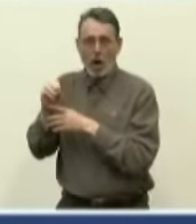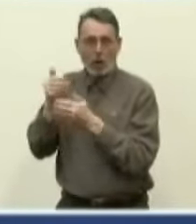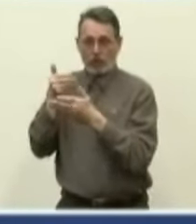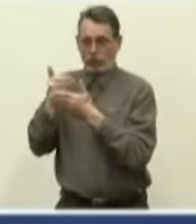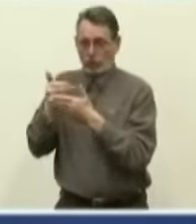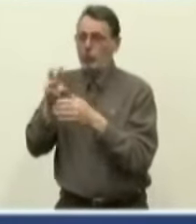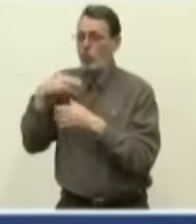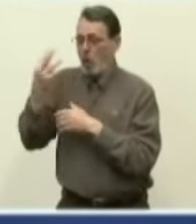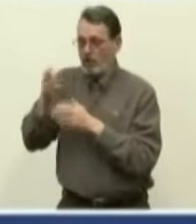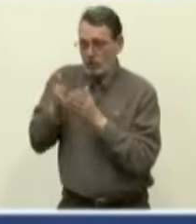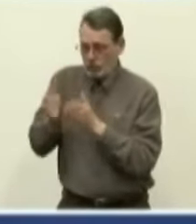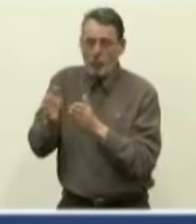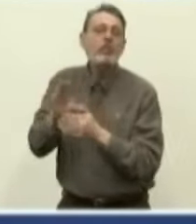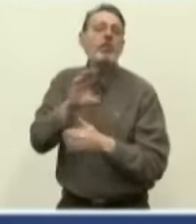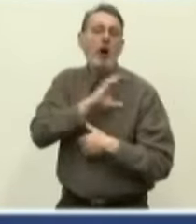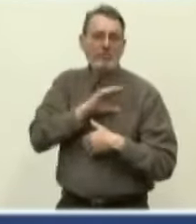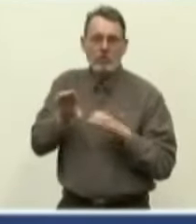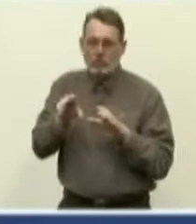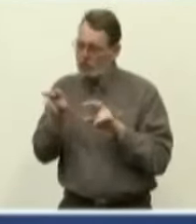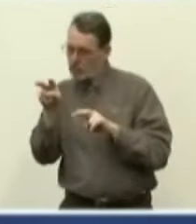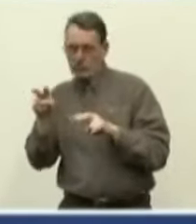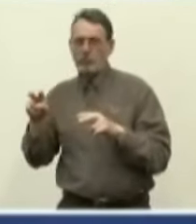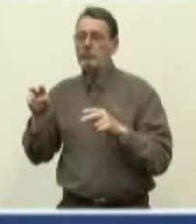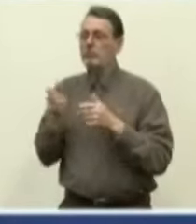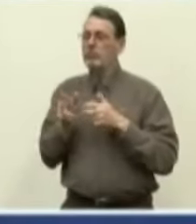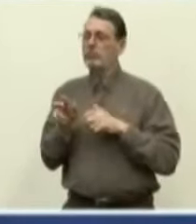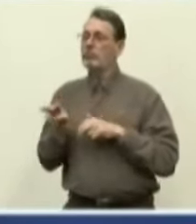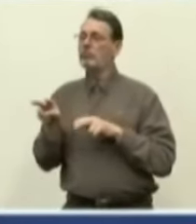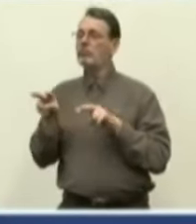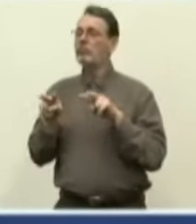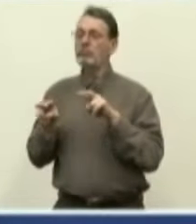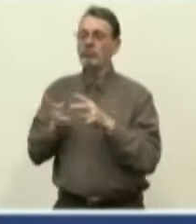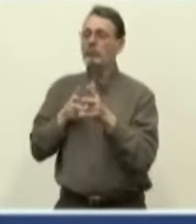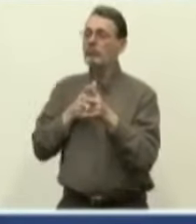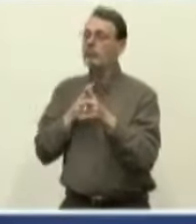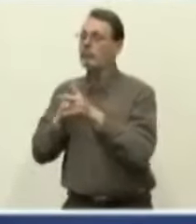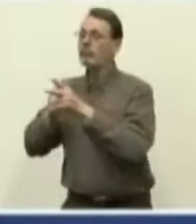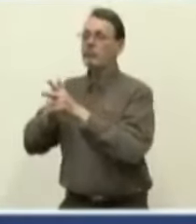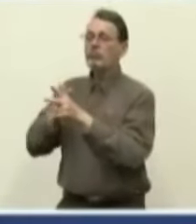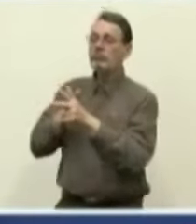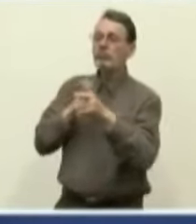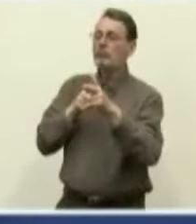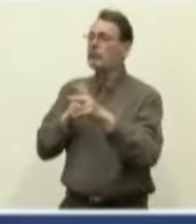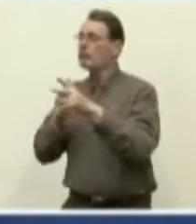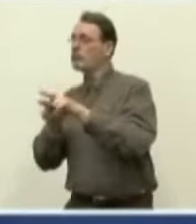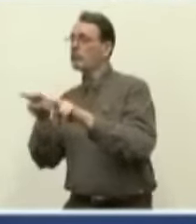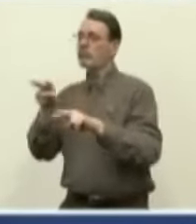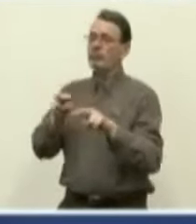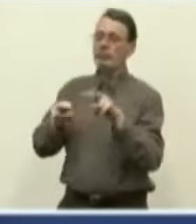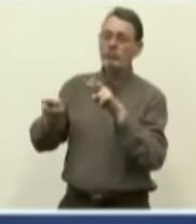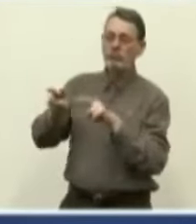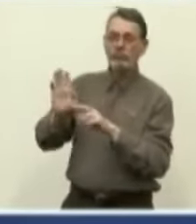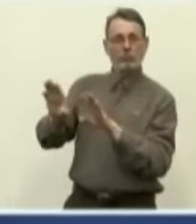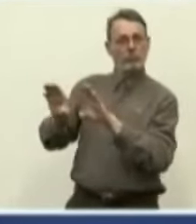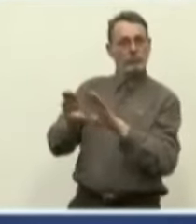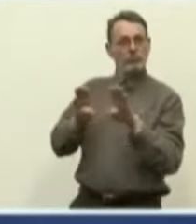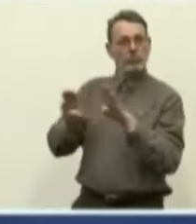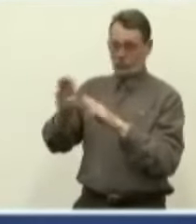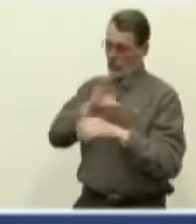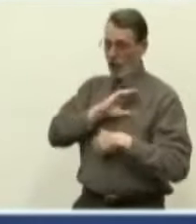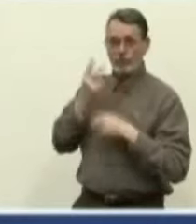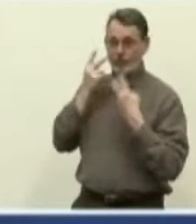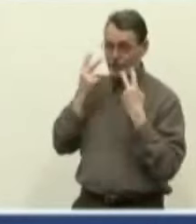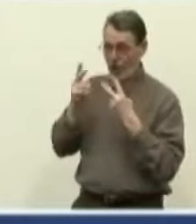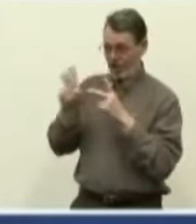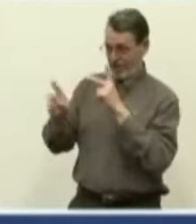officers conducted mobile surveillance of the vehicle and its occupants to observe their actions. The officers observed the occupants